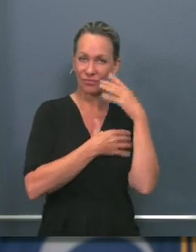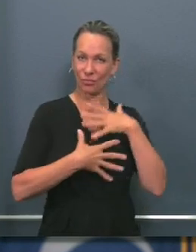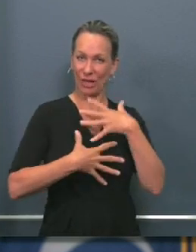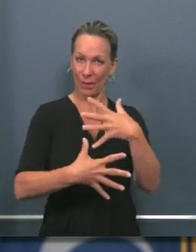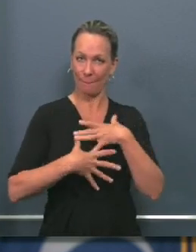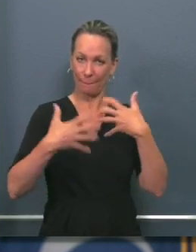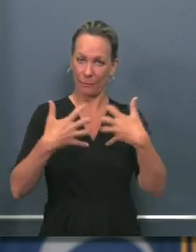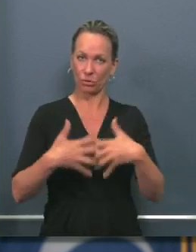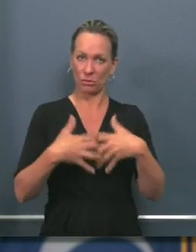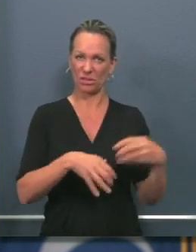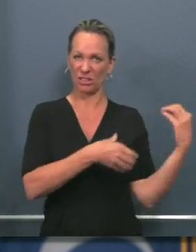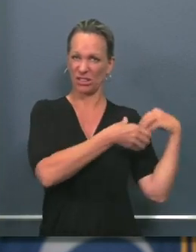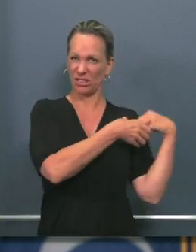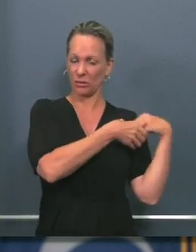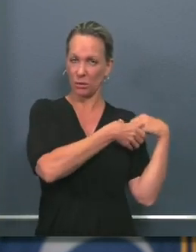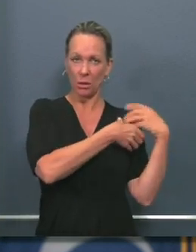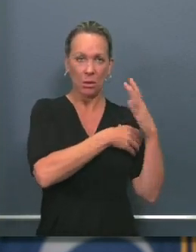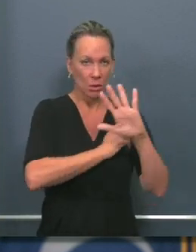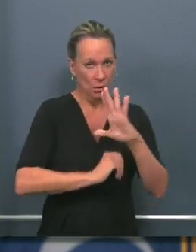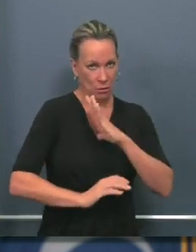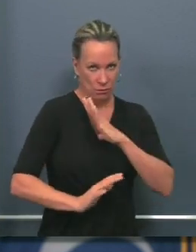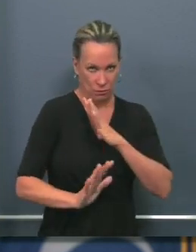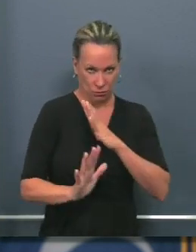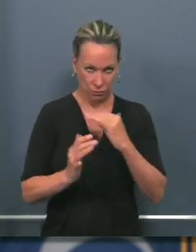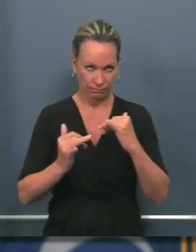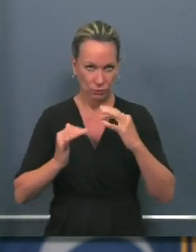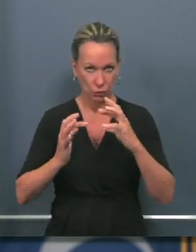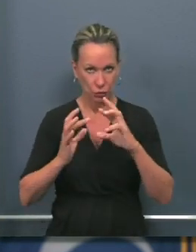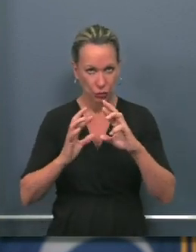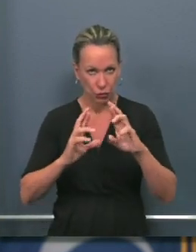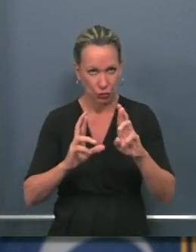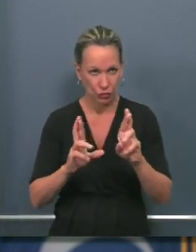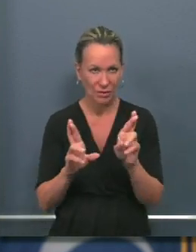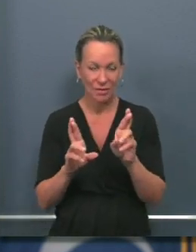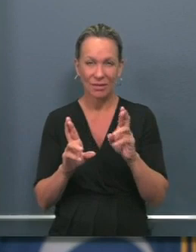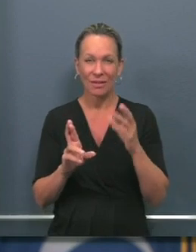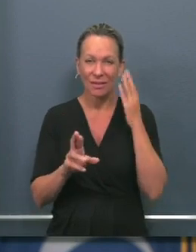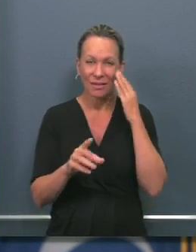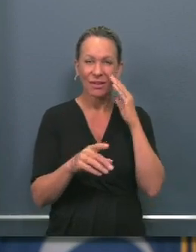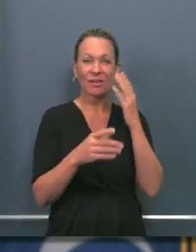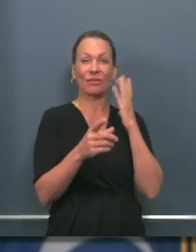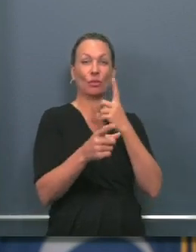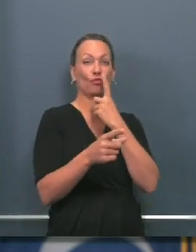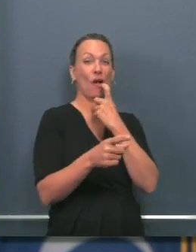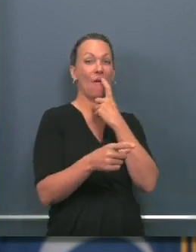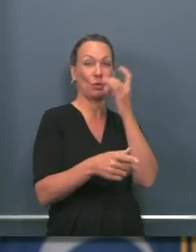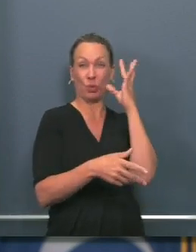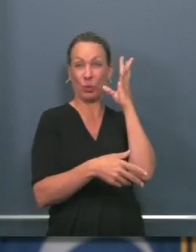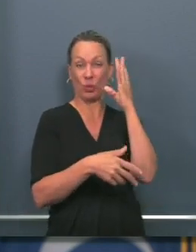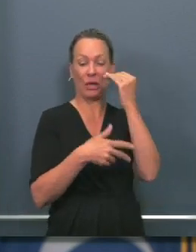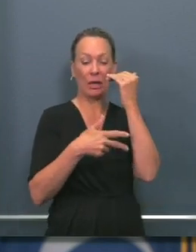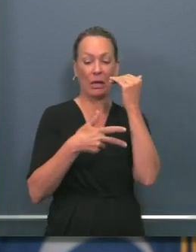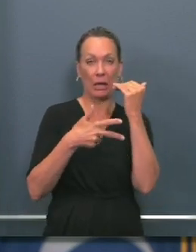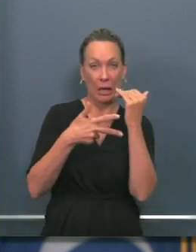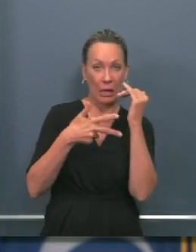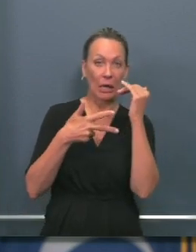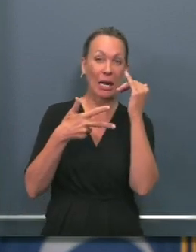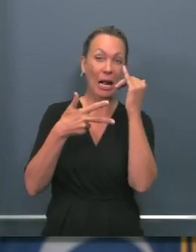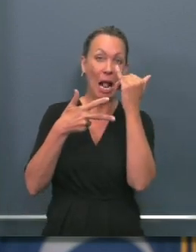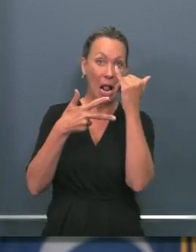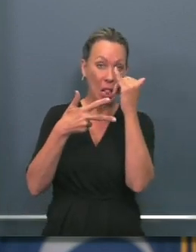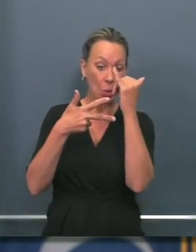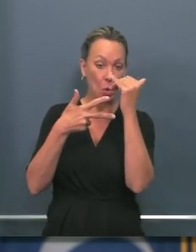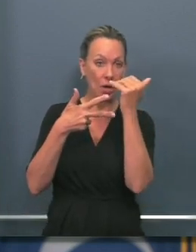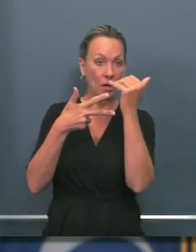are turning yellow to green, and we are marching forward as it relates to these modifications to the